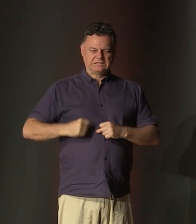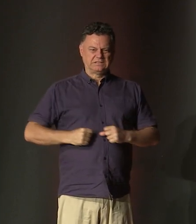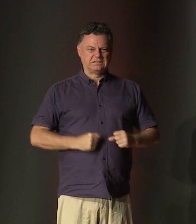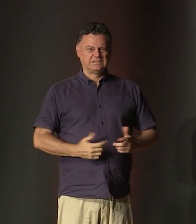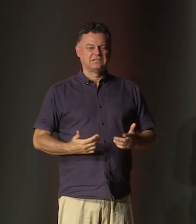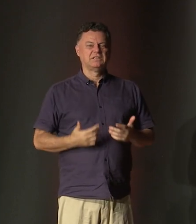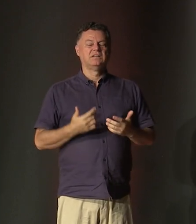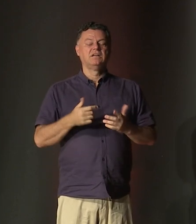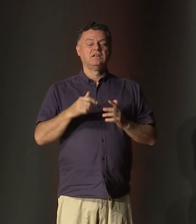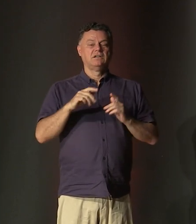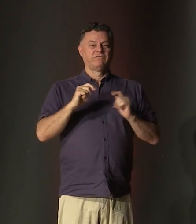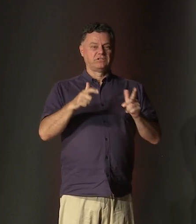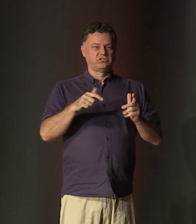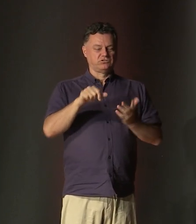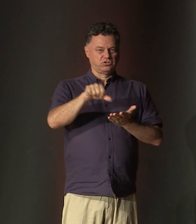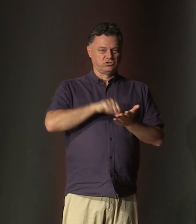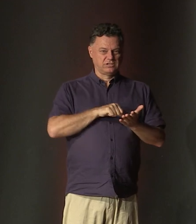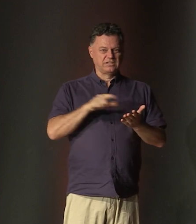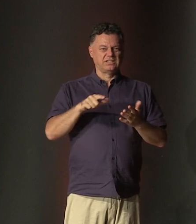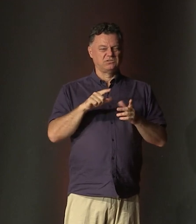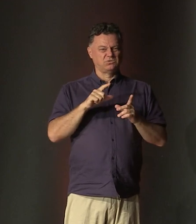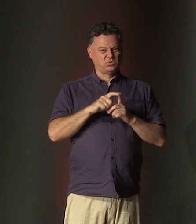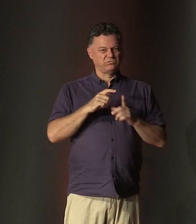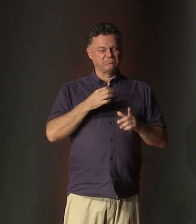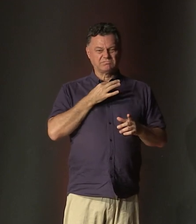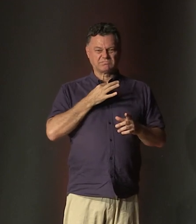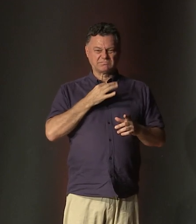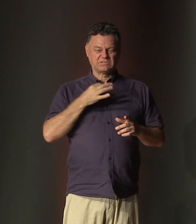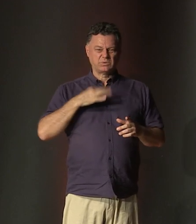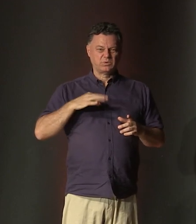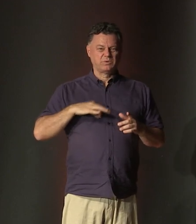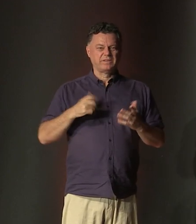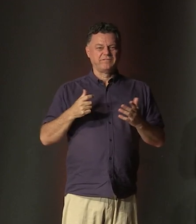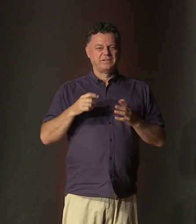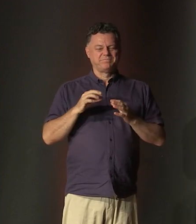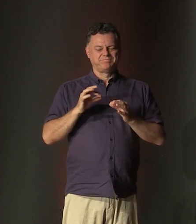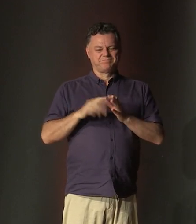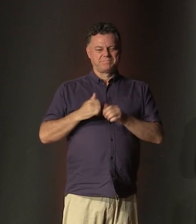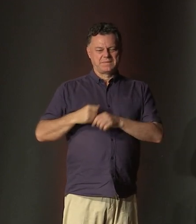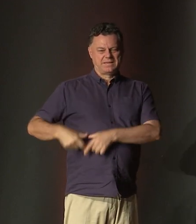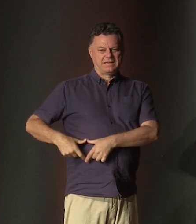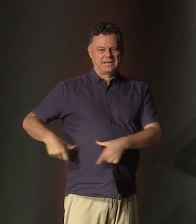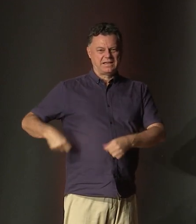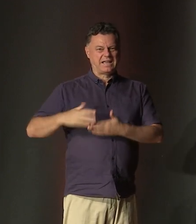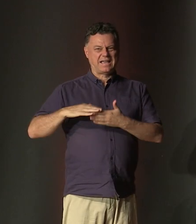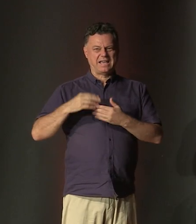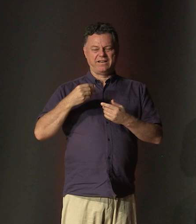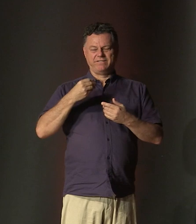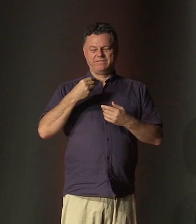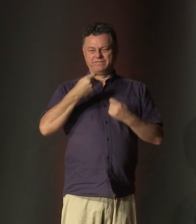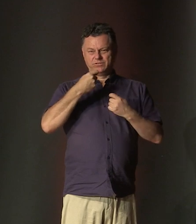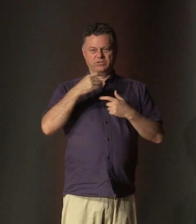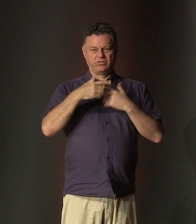surgery, she was fighting for her life in hospital with a colostomy and being fed via